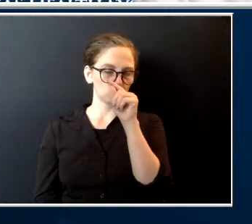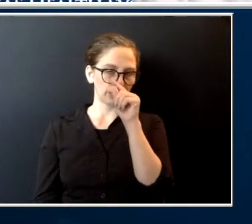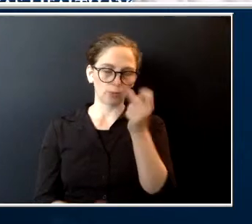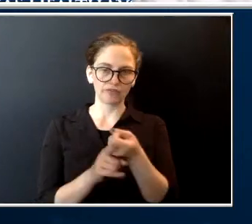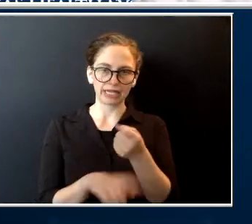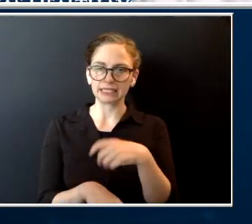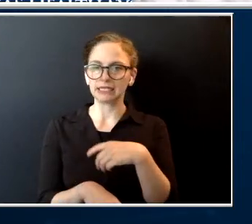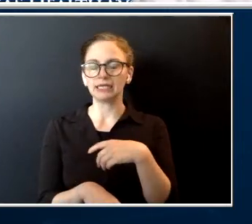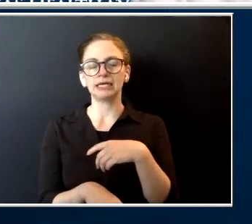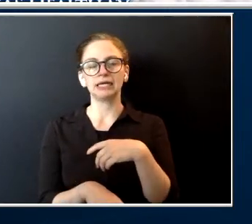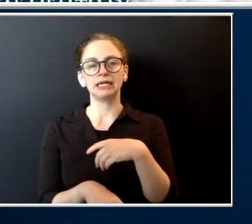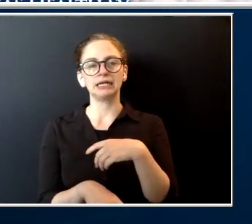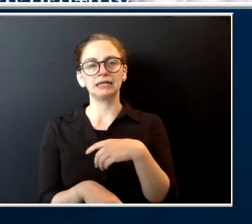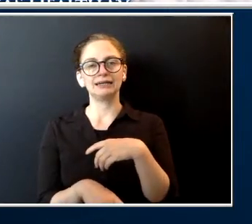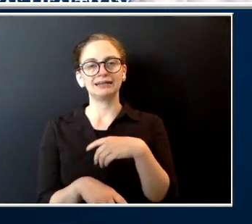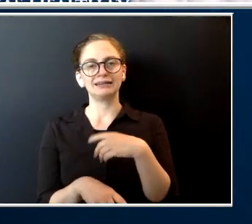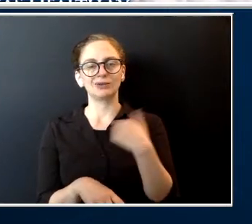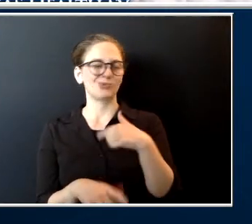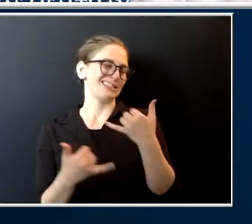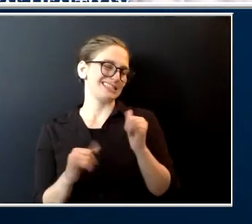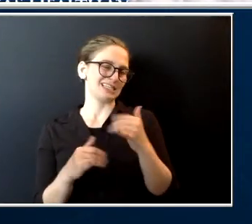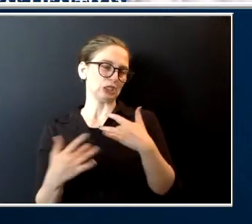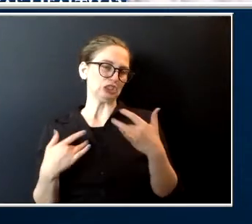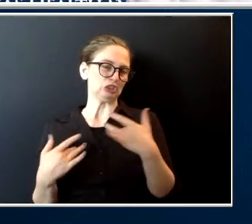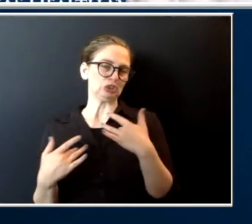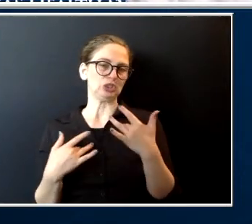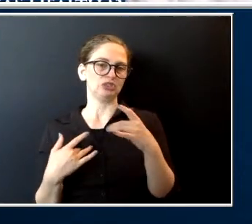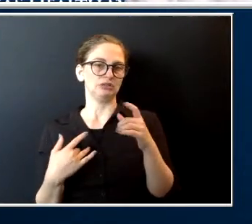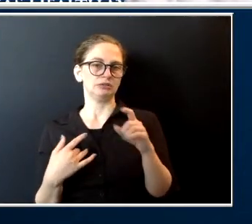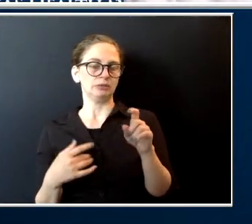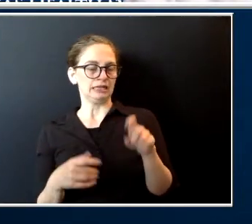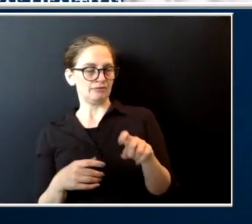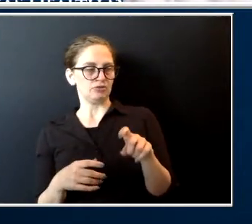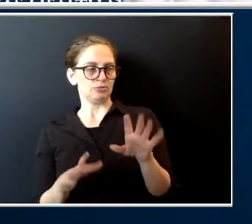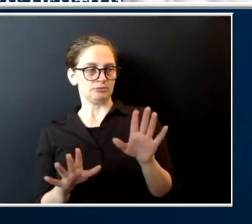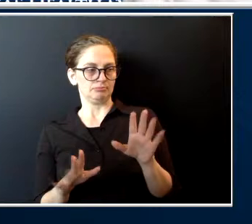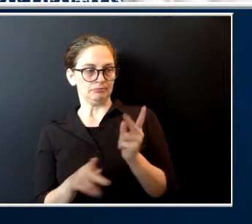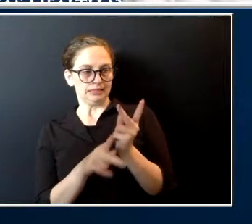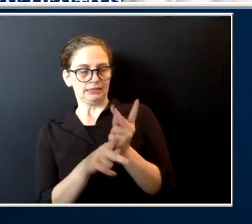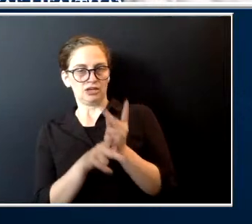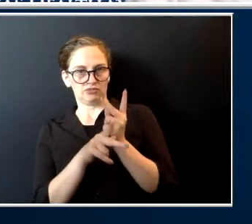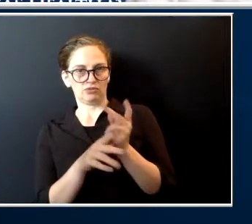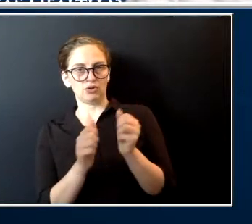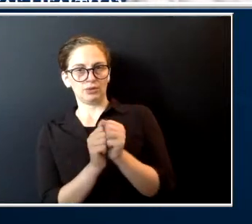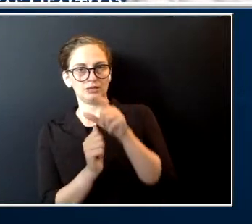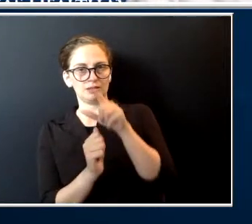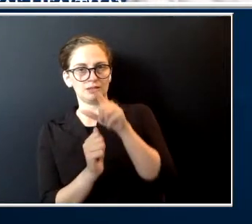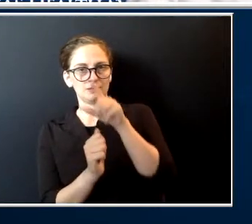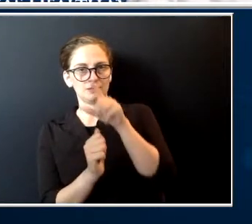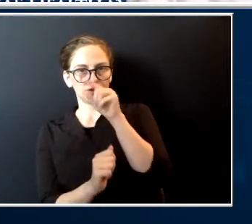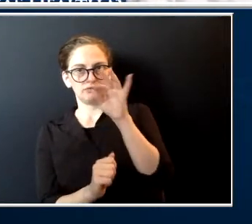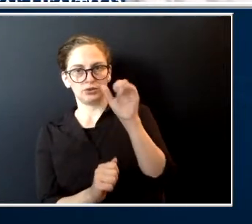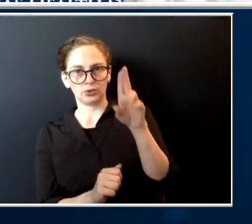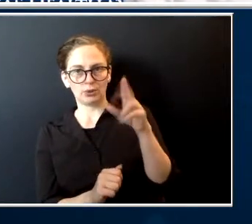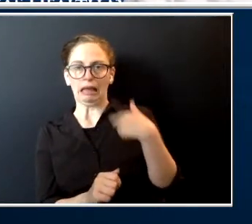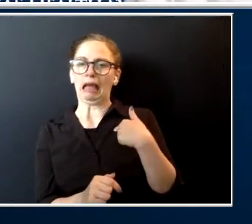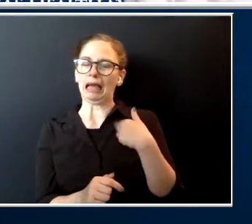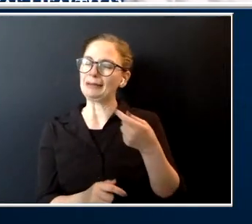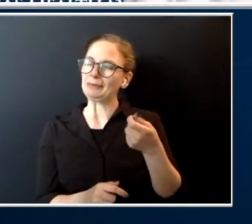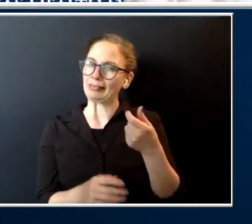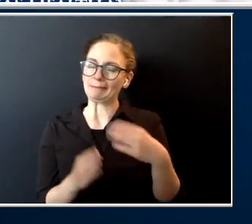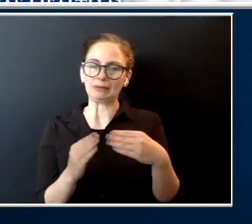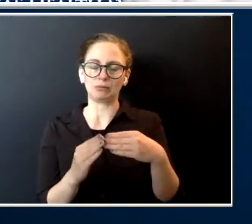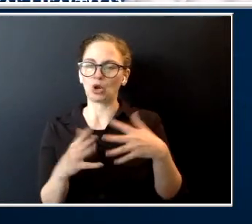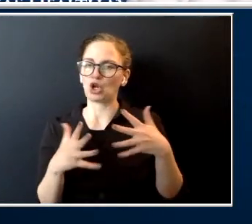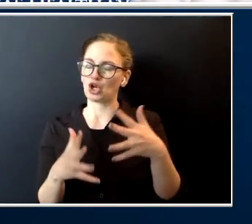think something we have to keep an eye on around the bird flu. I'm probably a little more nervous about this COVID thing because it's just coming high, and as to